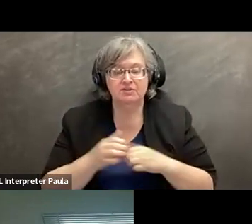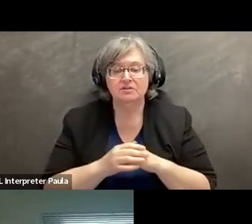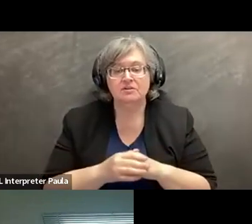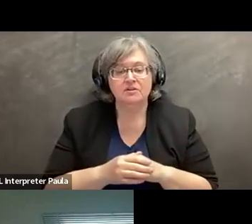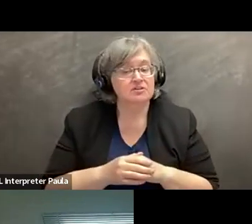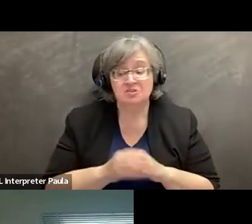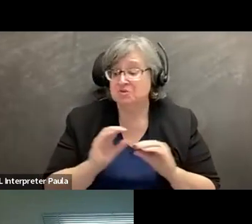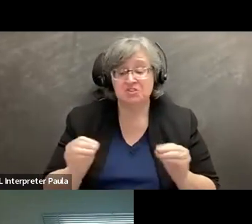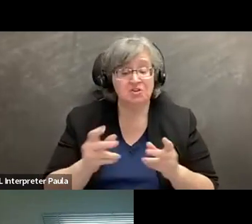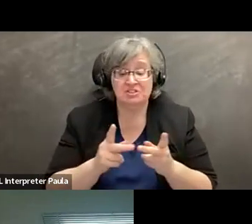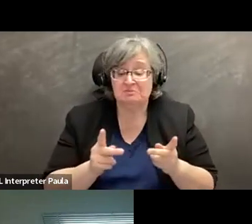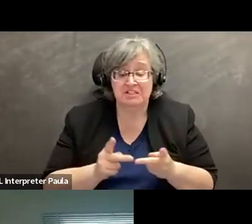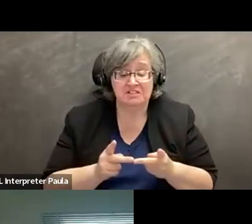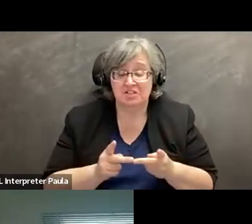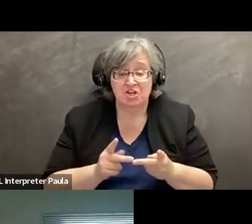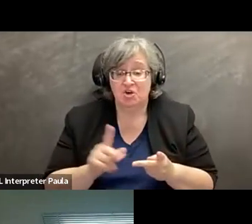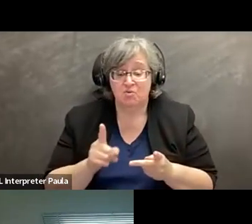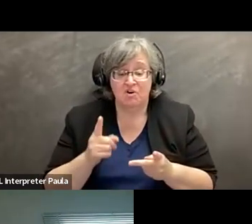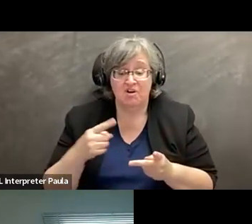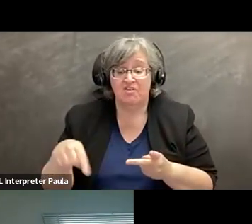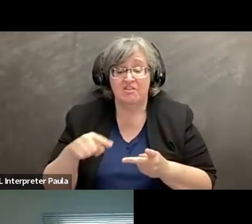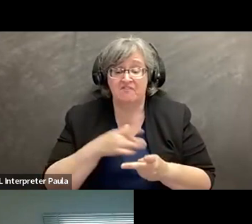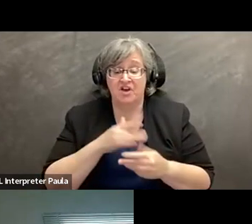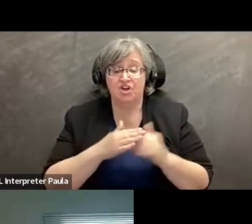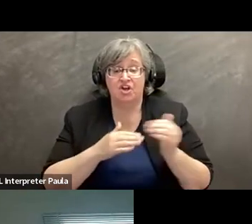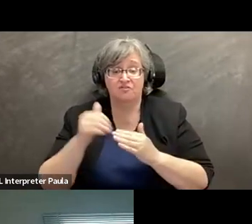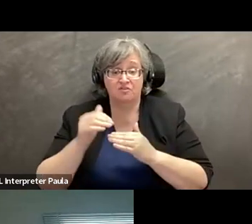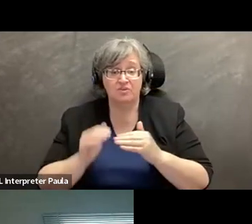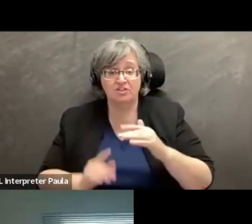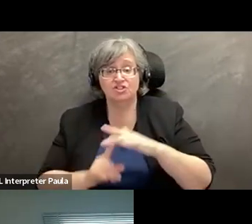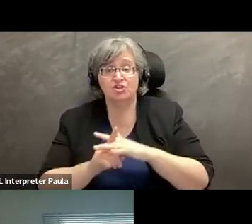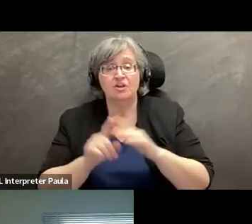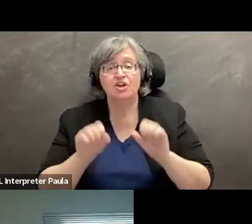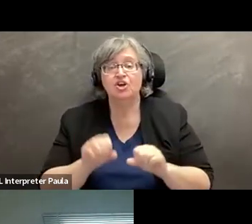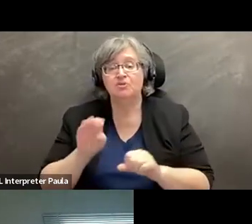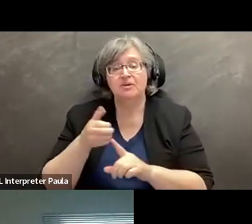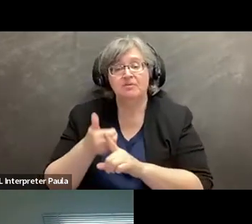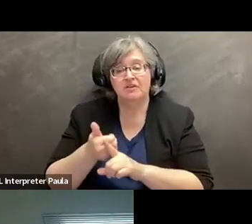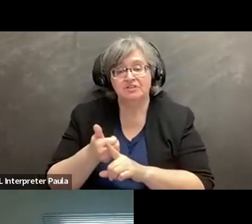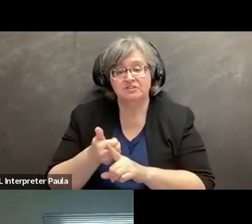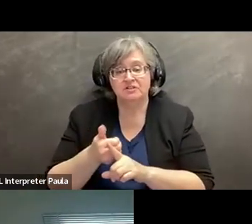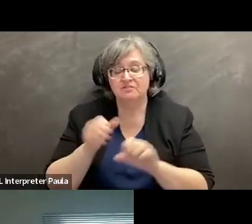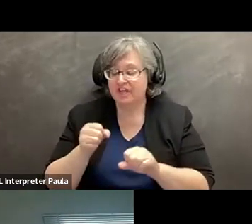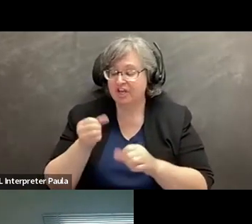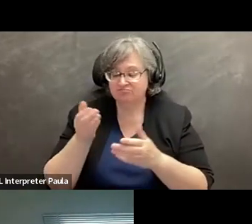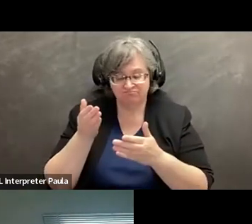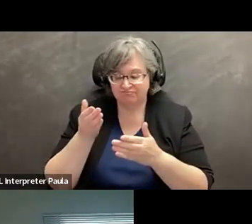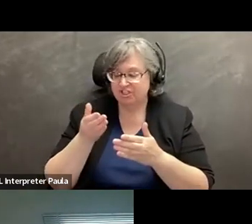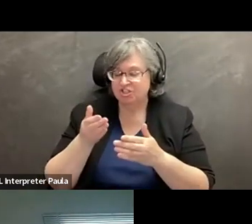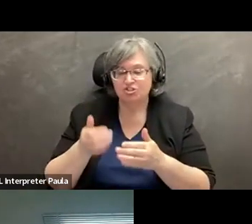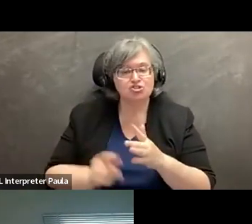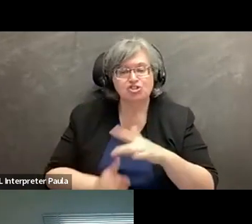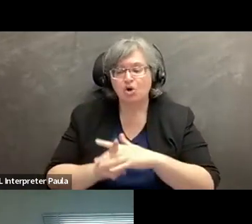space, that they felt comfortable showing up and being themselves, just showing up as yourself and feeling